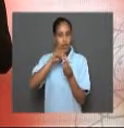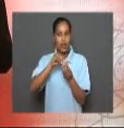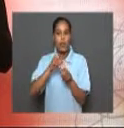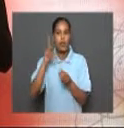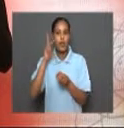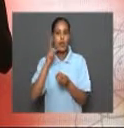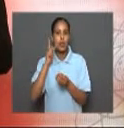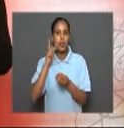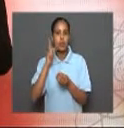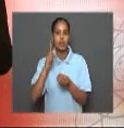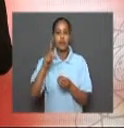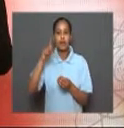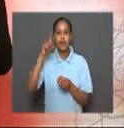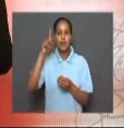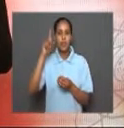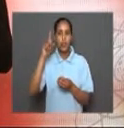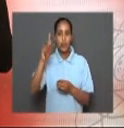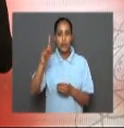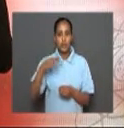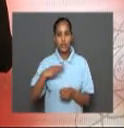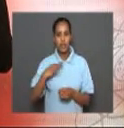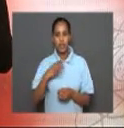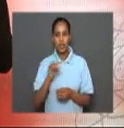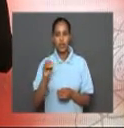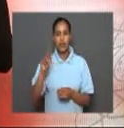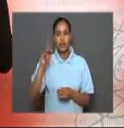polymers, polystyrene and